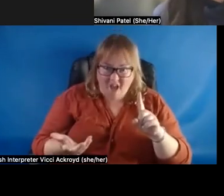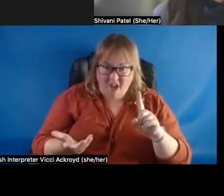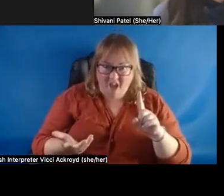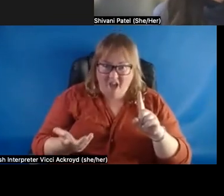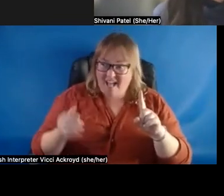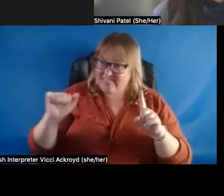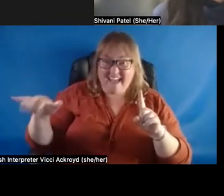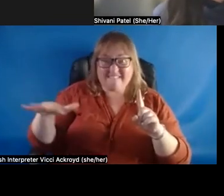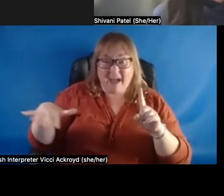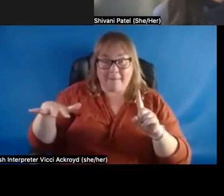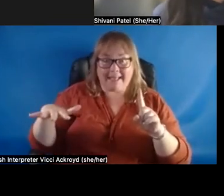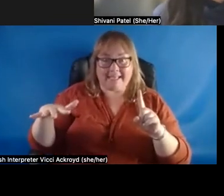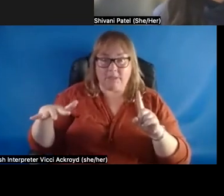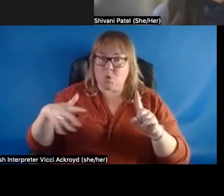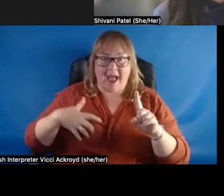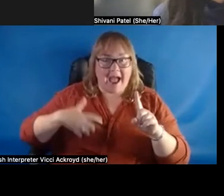they have